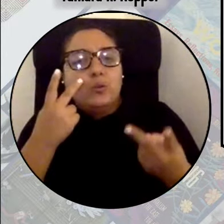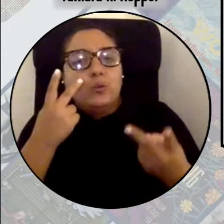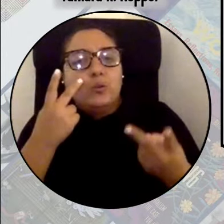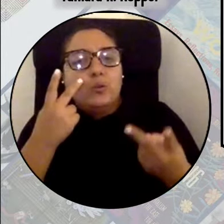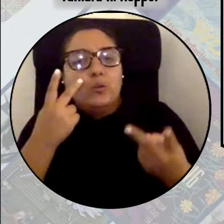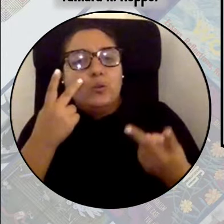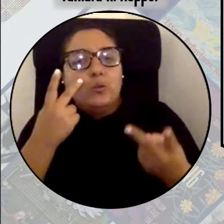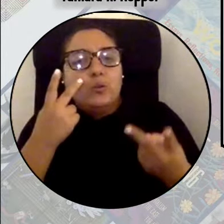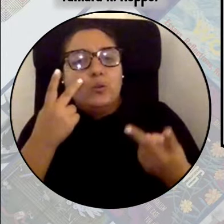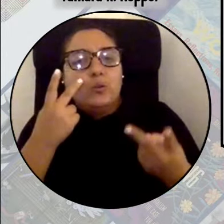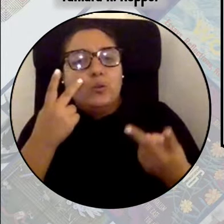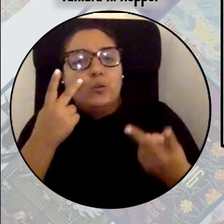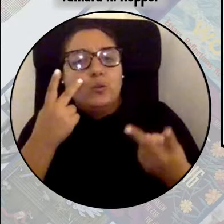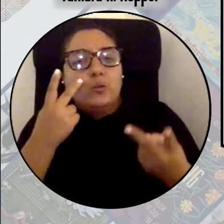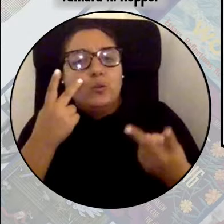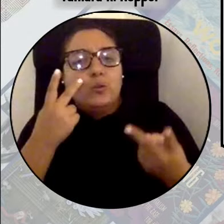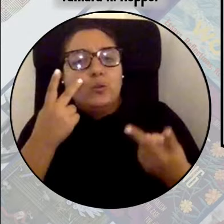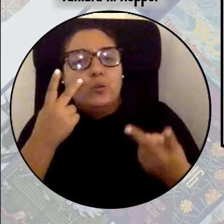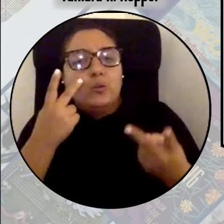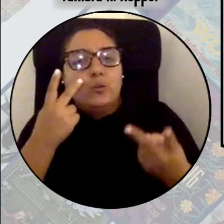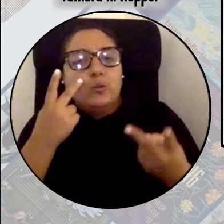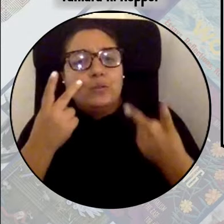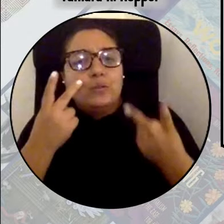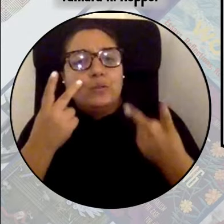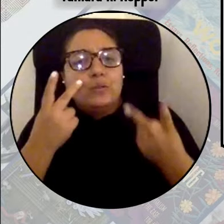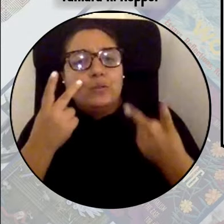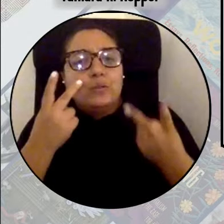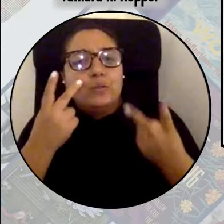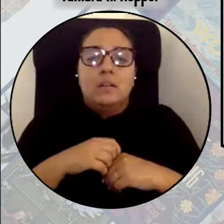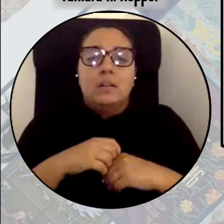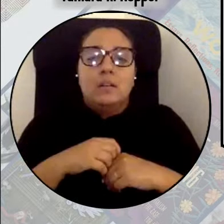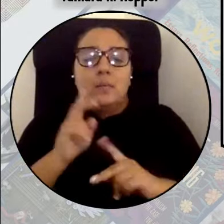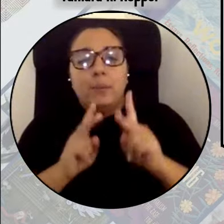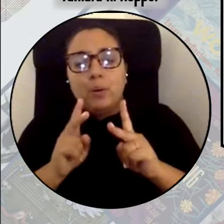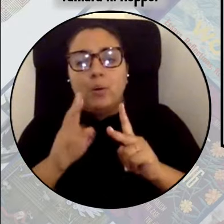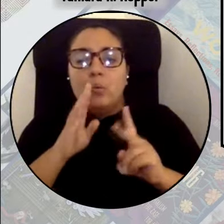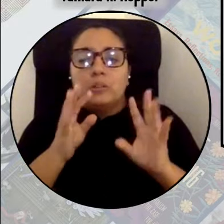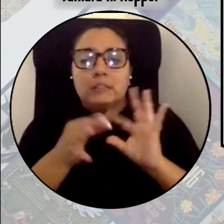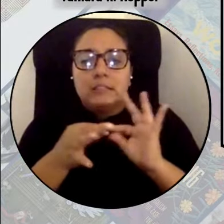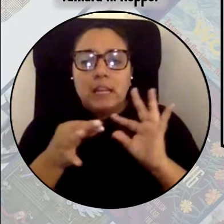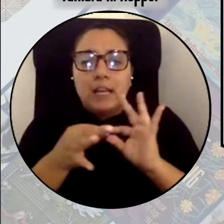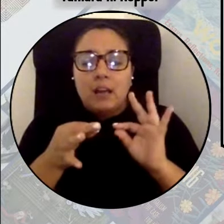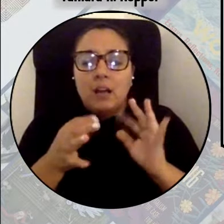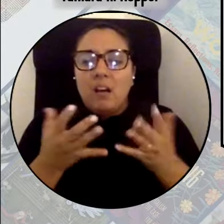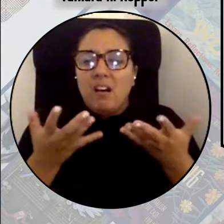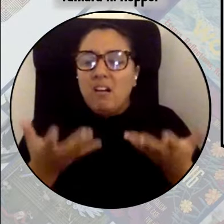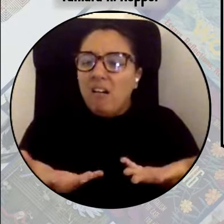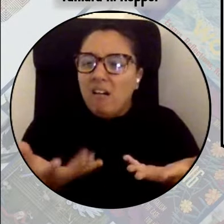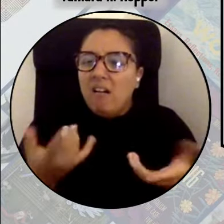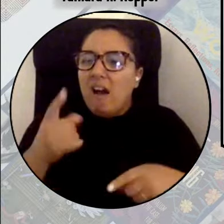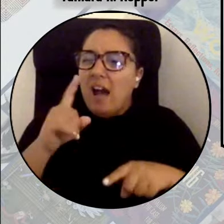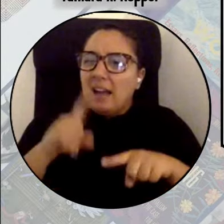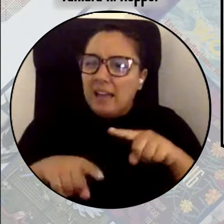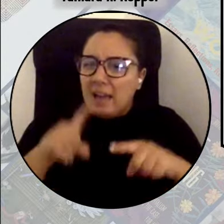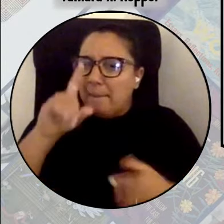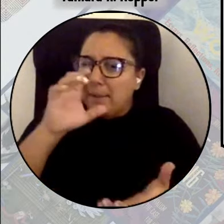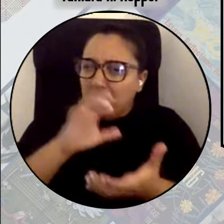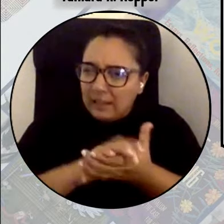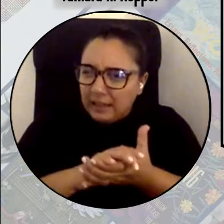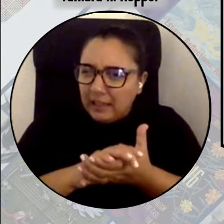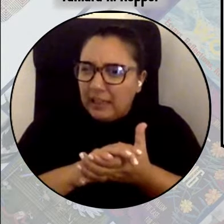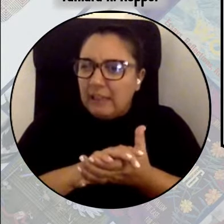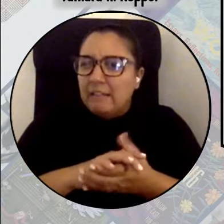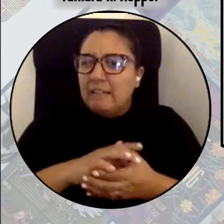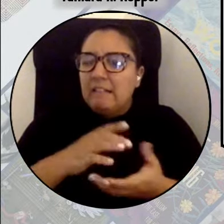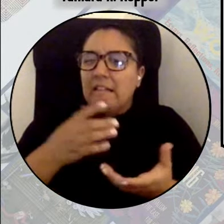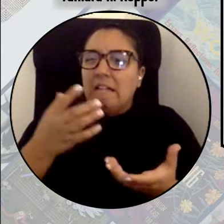you'll see people say, I thought this was, like, you'll see sometimes people say, I can't believe, you know, they're doing this to this immigrant in my city. I thought